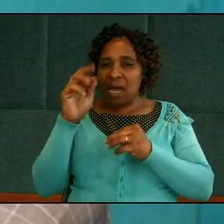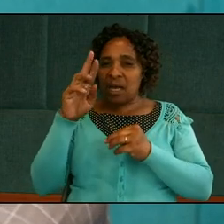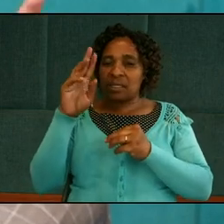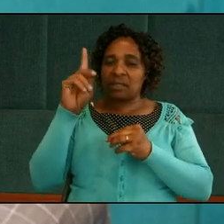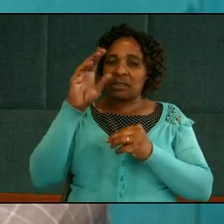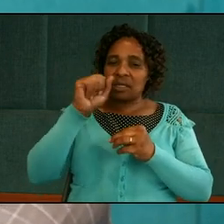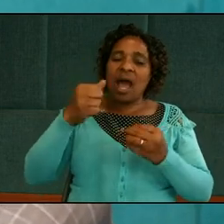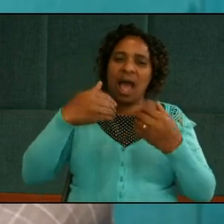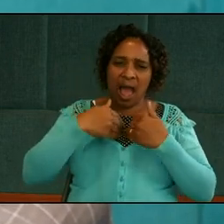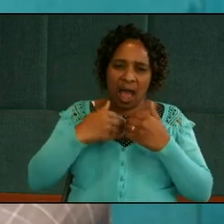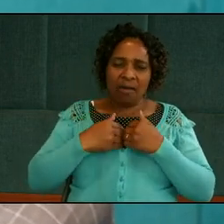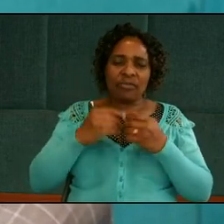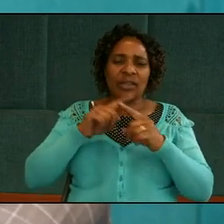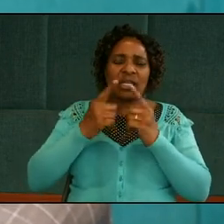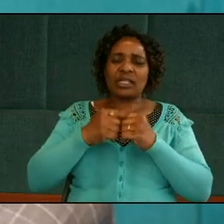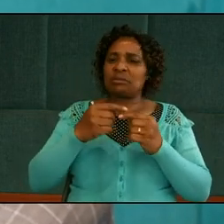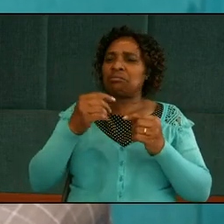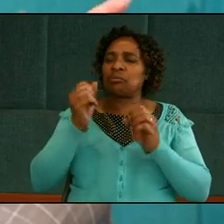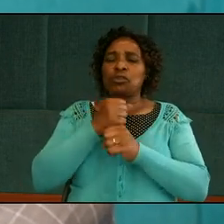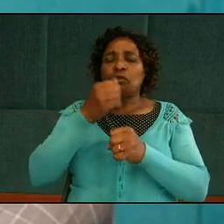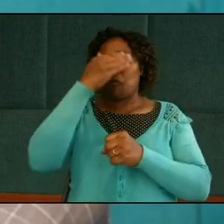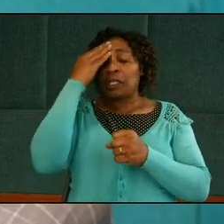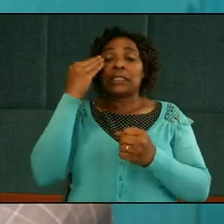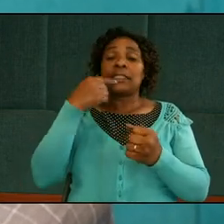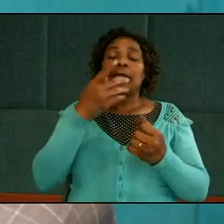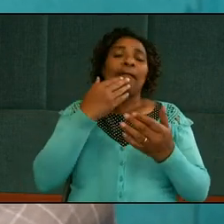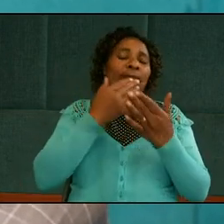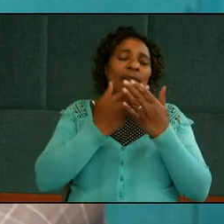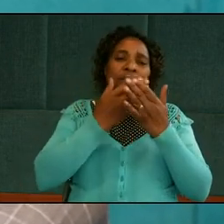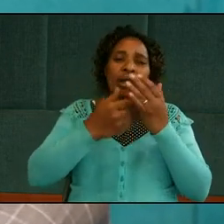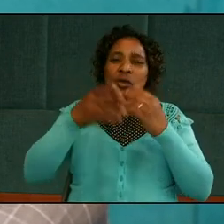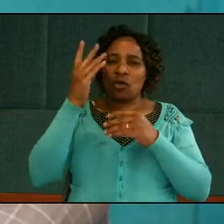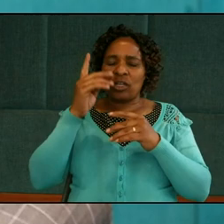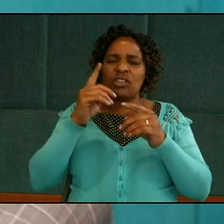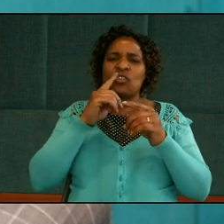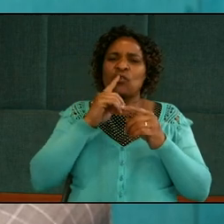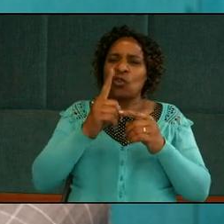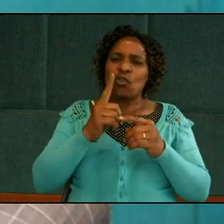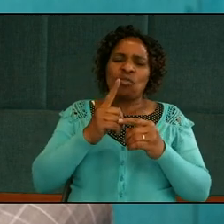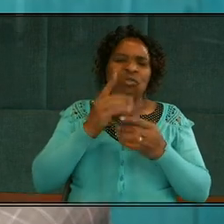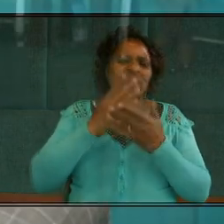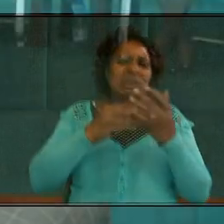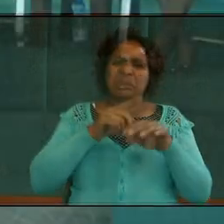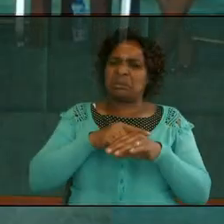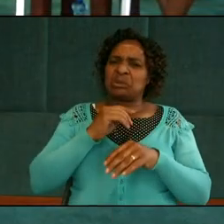yeah, I worked hard for this, read a lot. So there are times and it's not good.